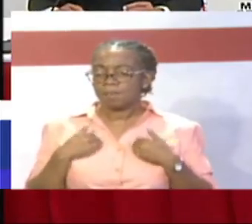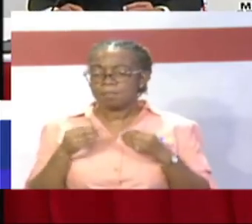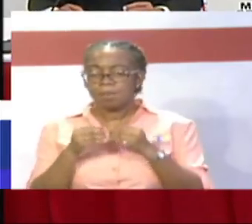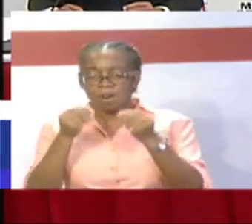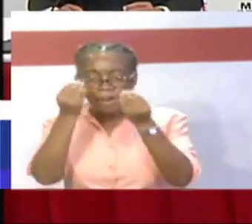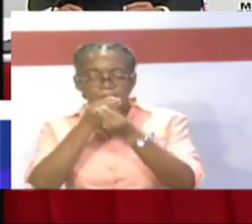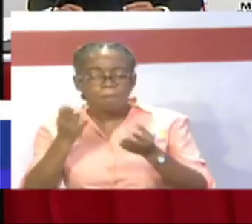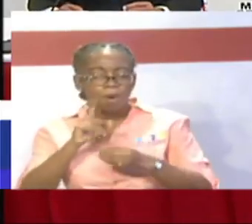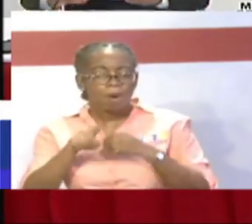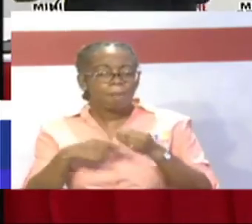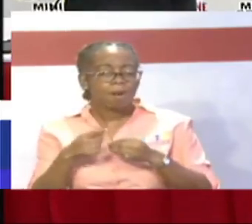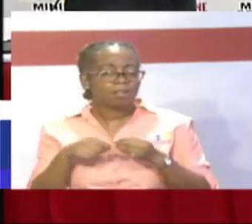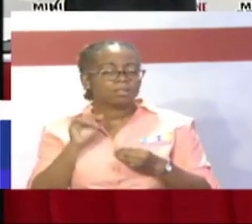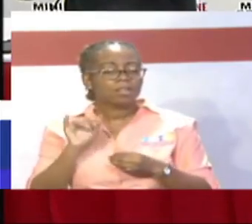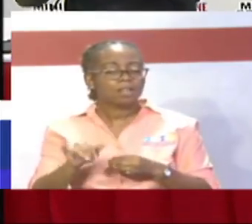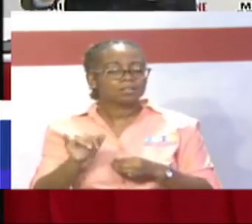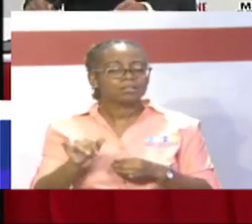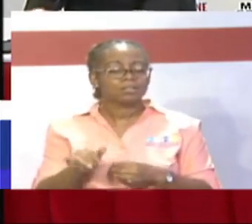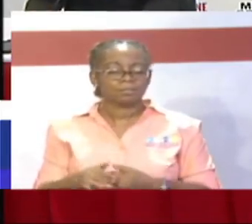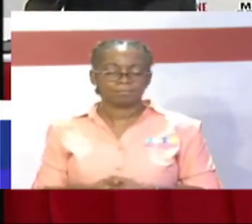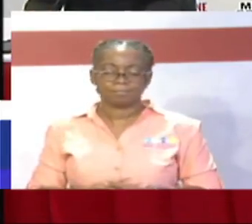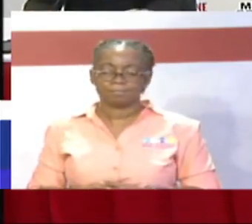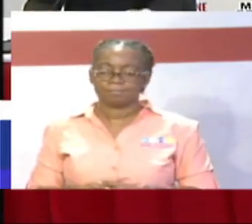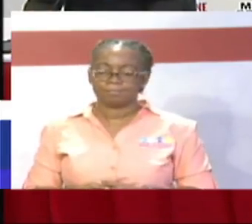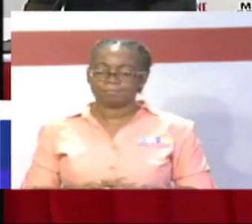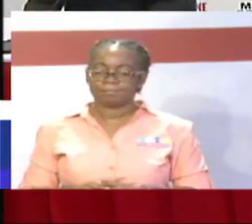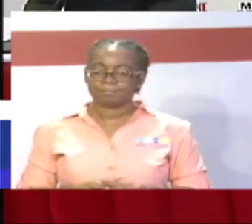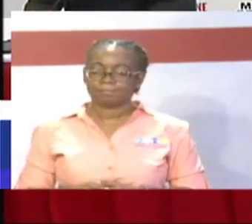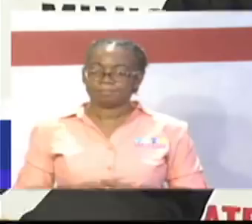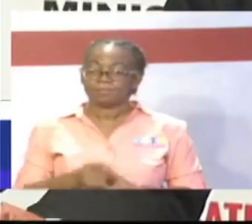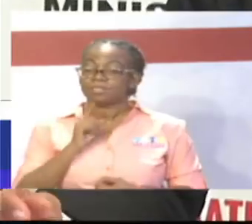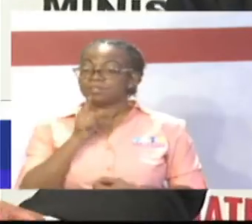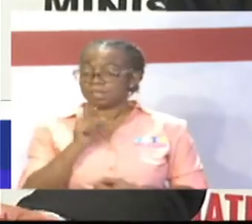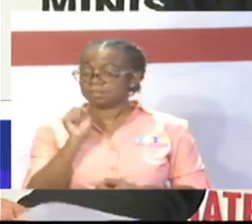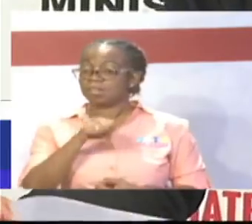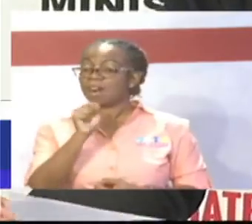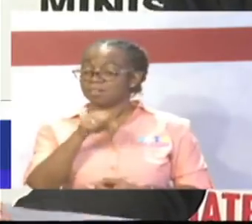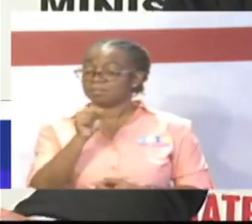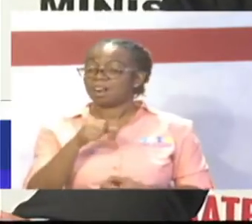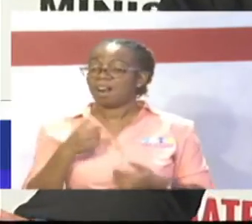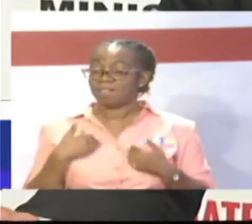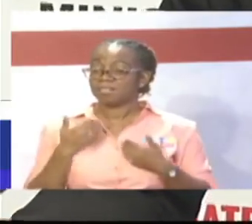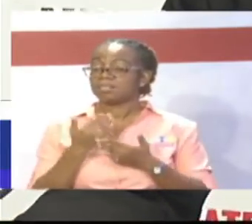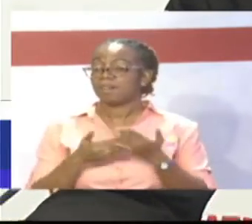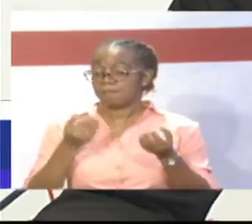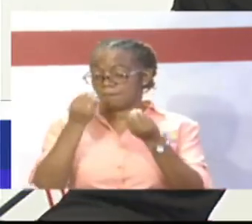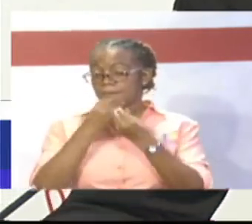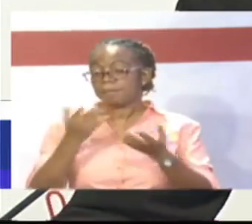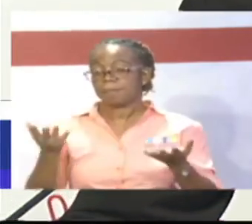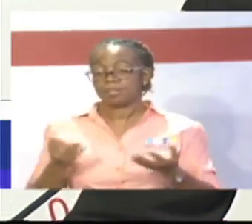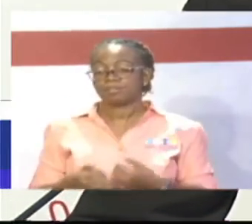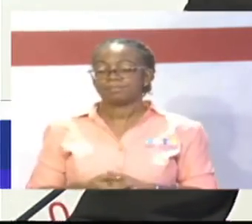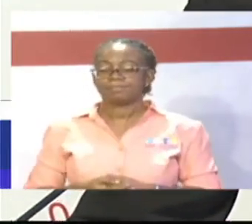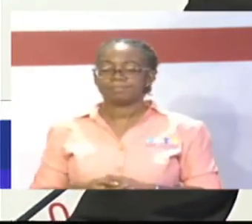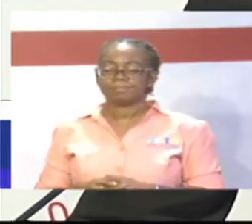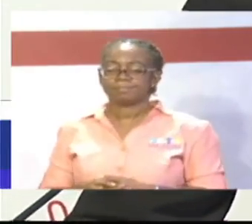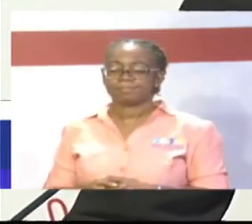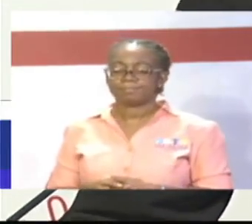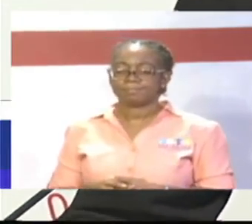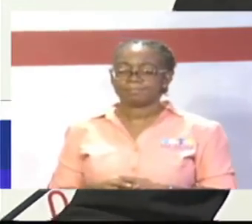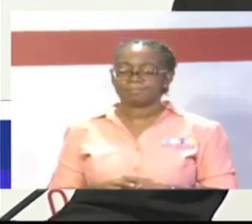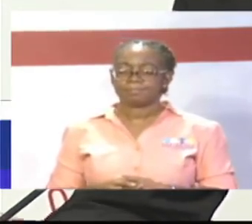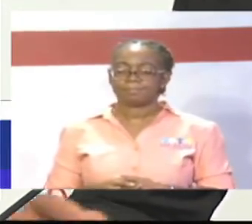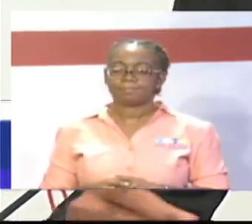that particular situation? Okay, yeah, sure, all right. Yes, I actually did have some information, but I didn't prepare any slides